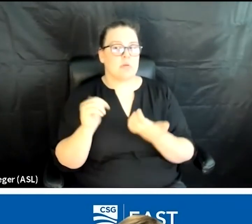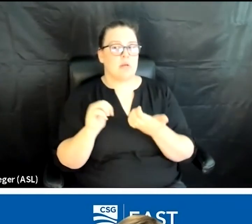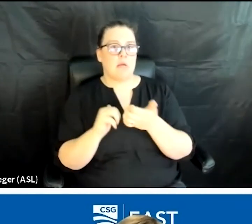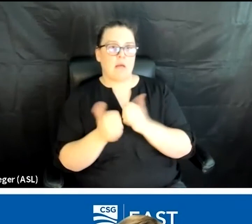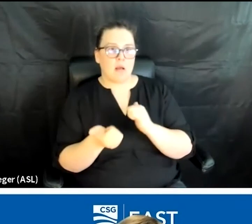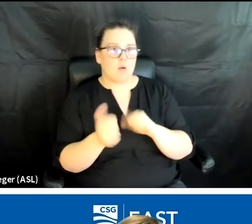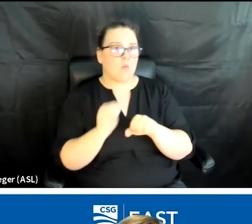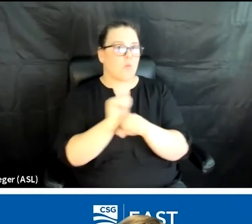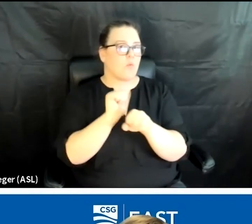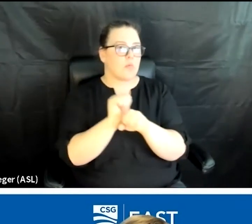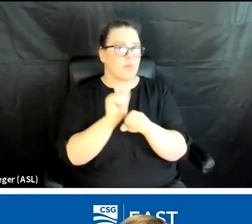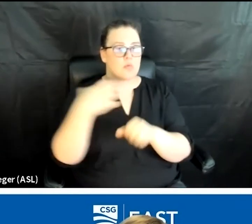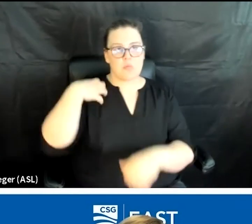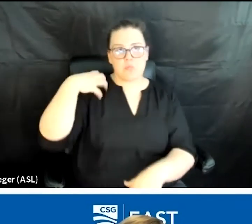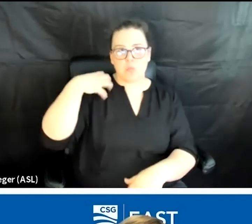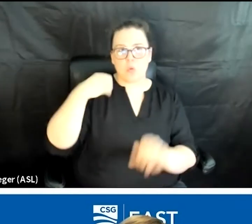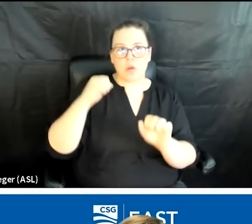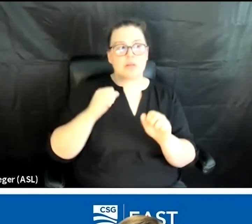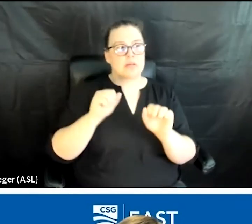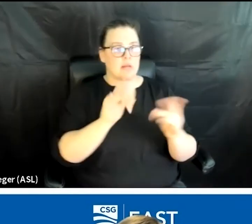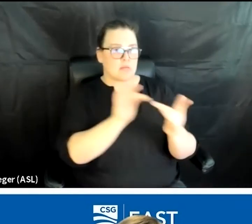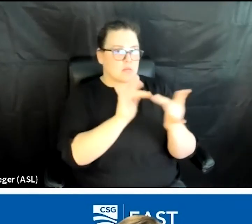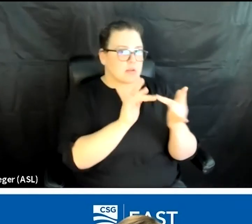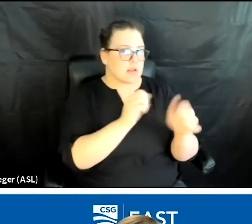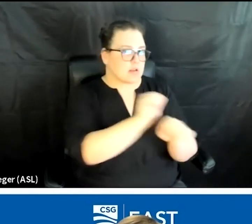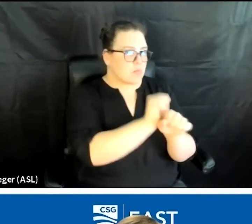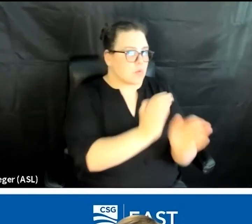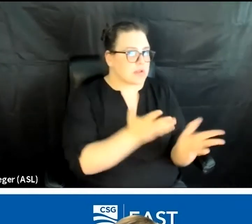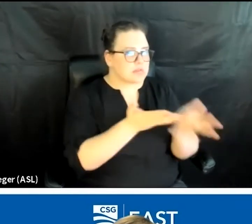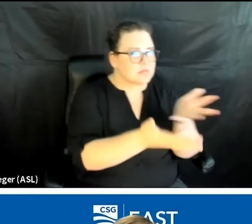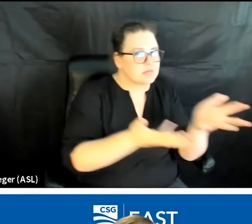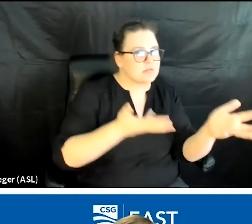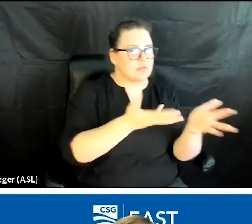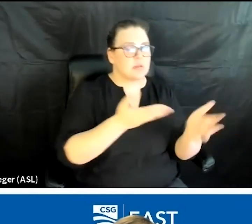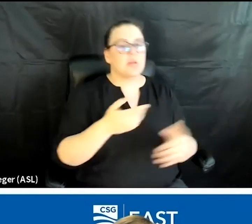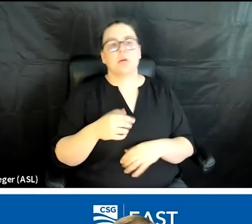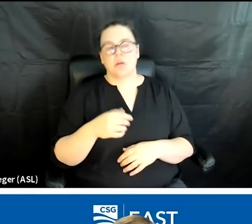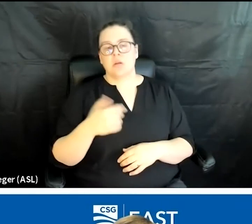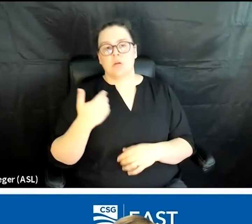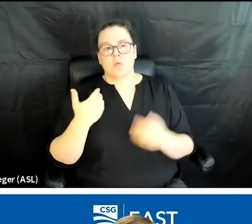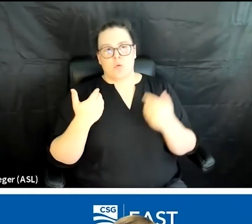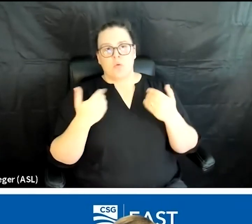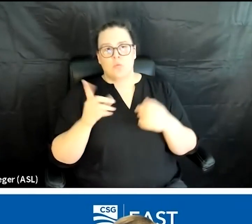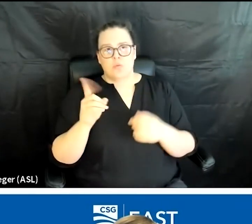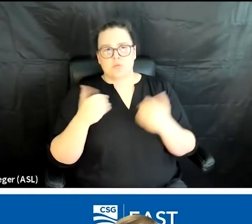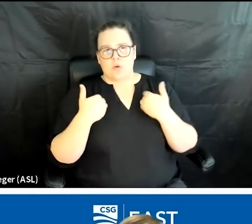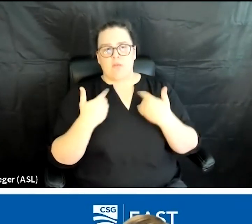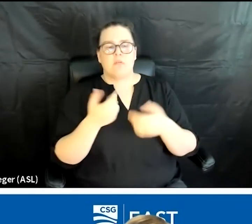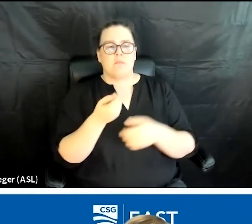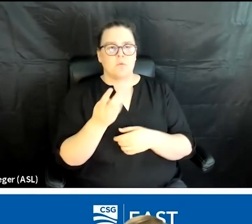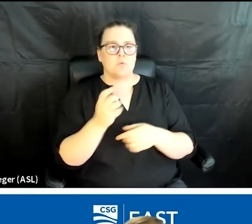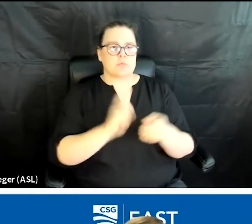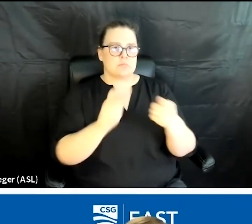employers can best reach their employees. We do reference a few specifications in the bill